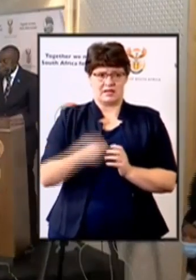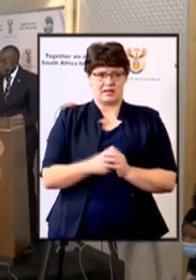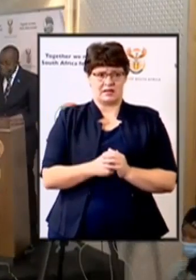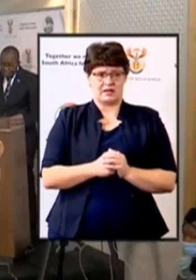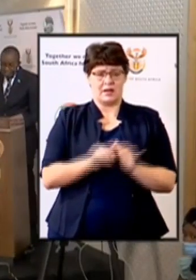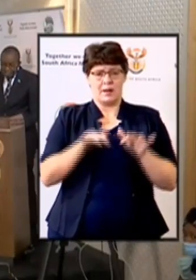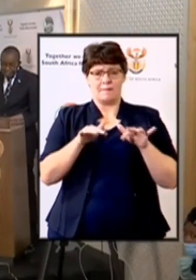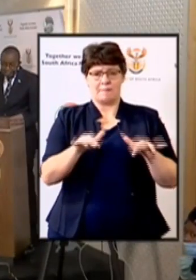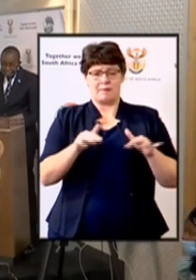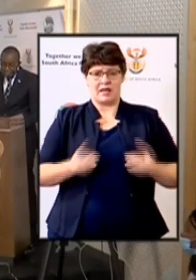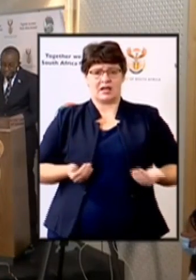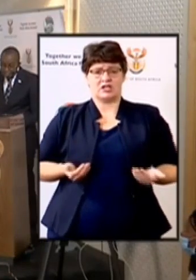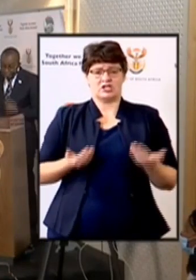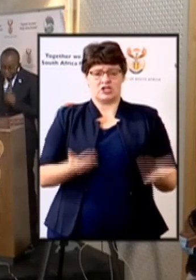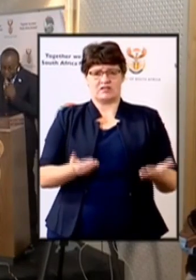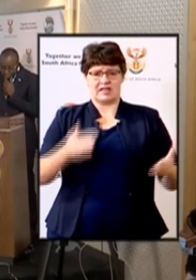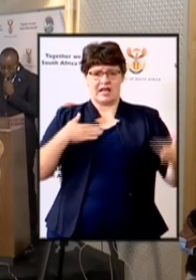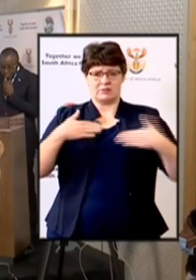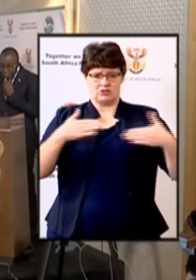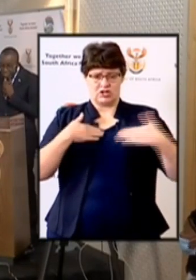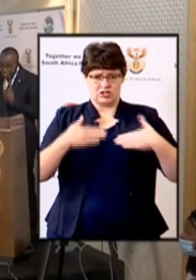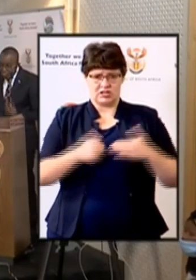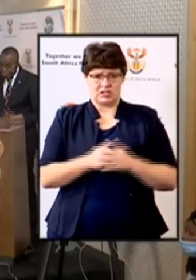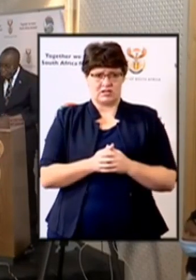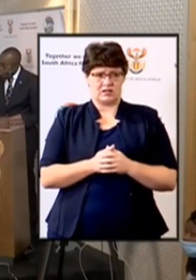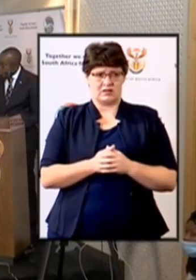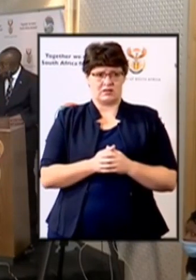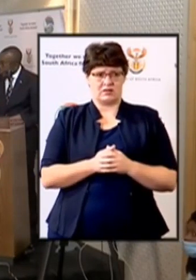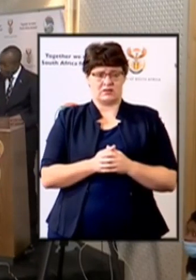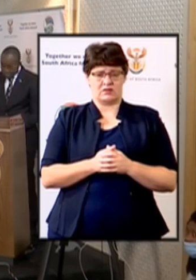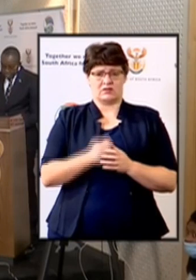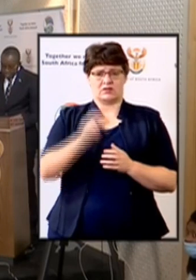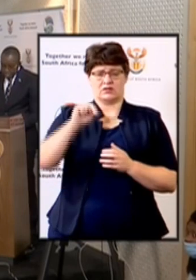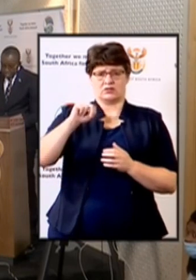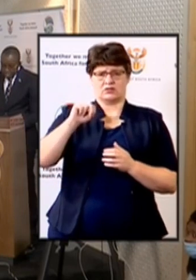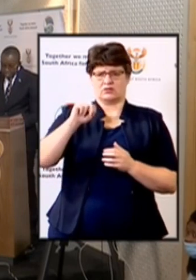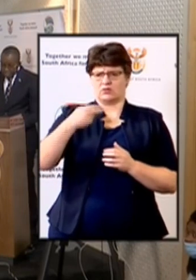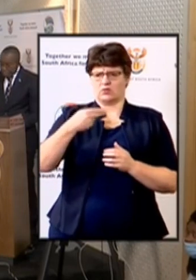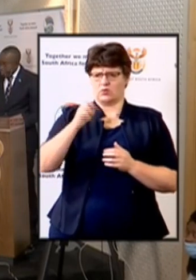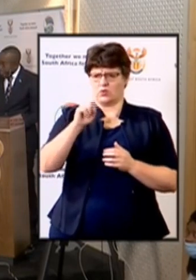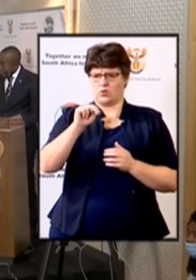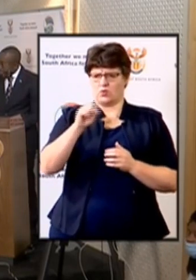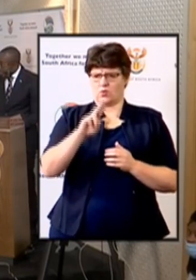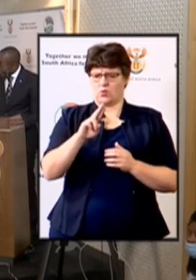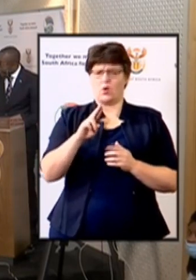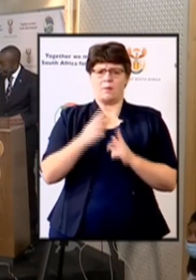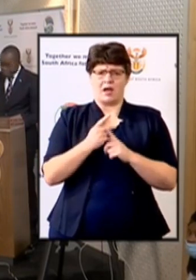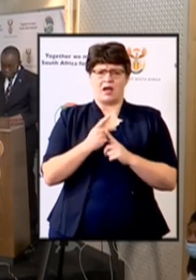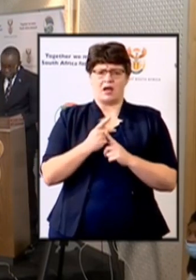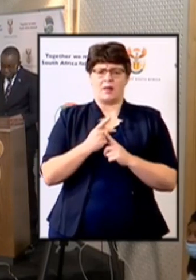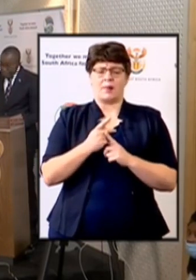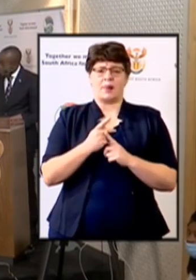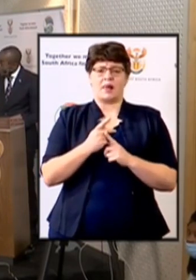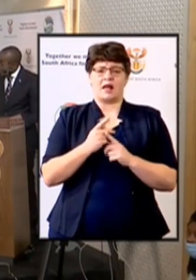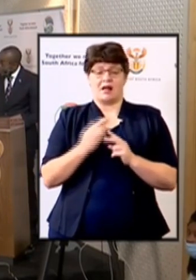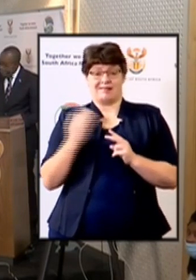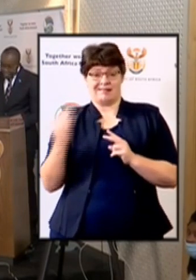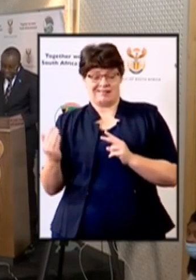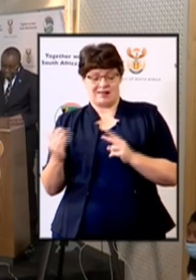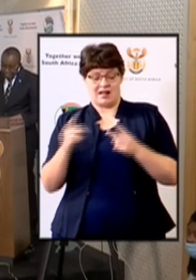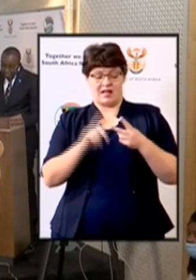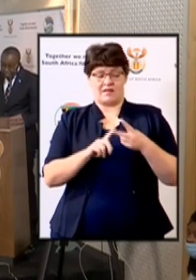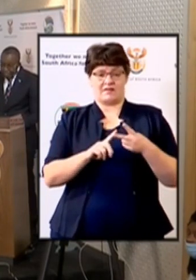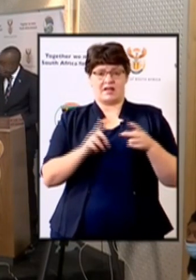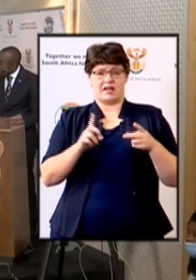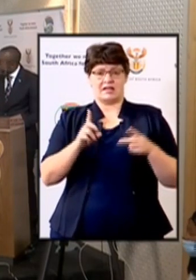for Public Service and Administration, Mr. Senzo Mchunu. On his right, we have our